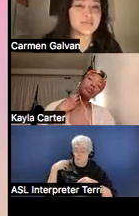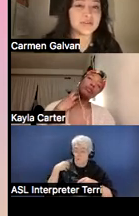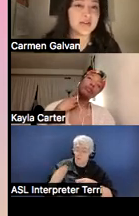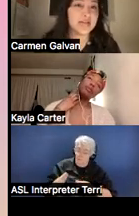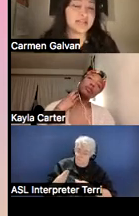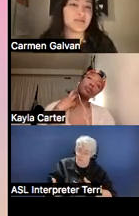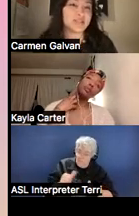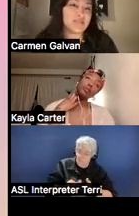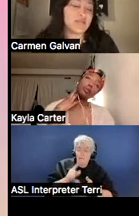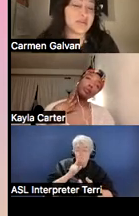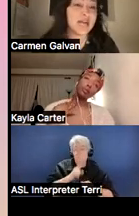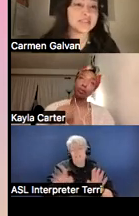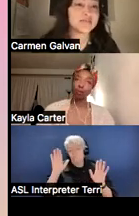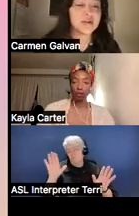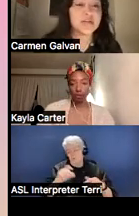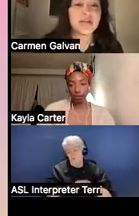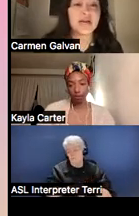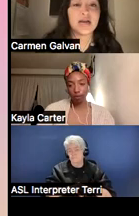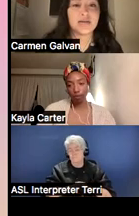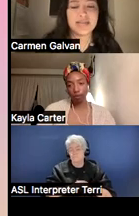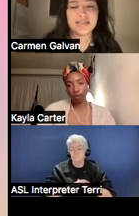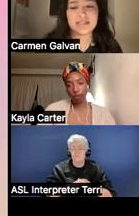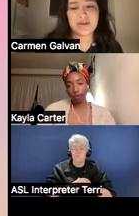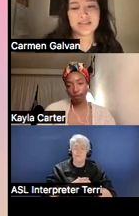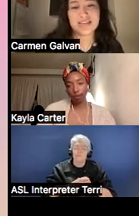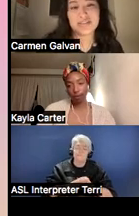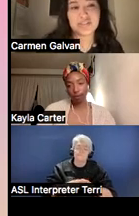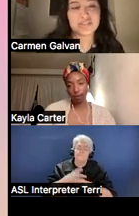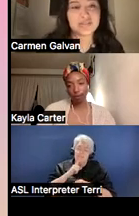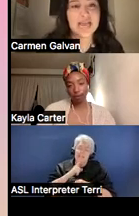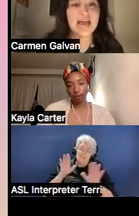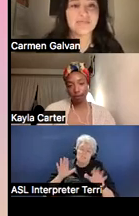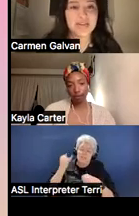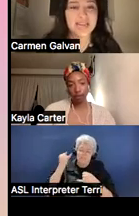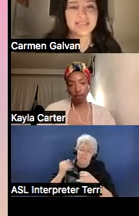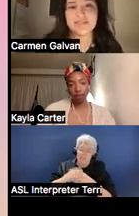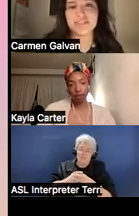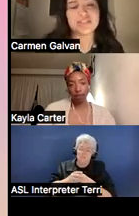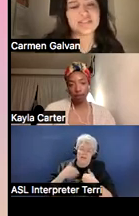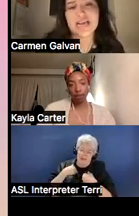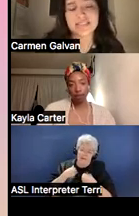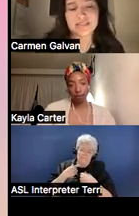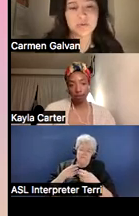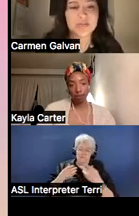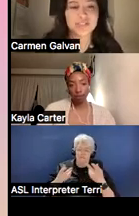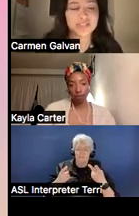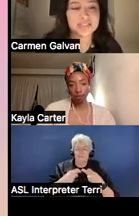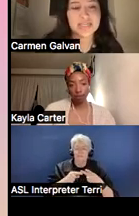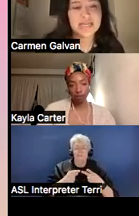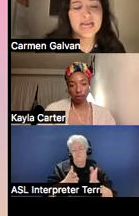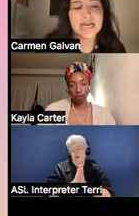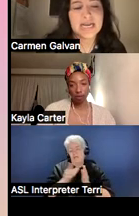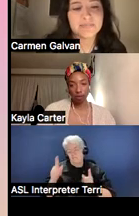think that would be great. That's always something you can ask for. And it's a great thing to just have on hand, even just to ask them